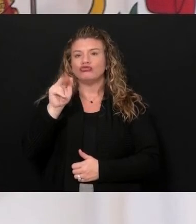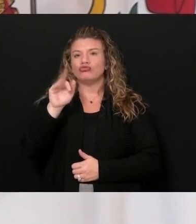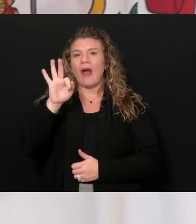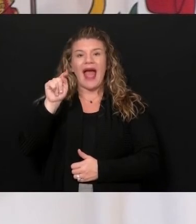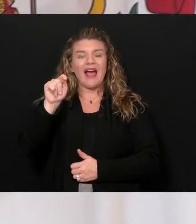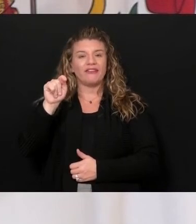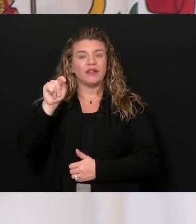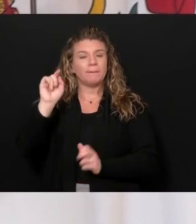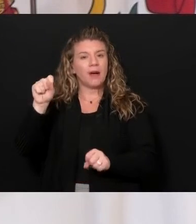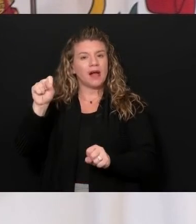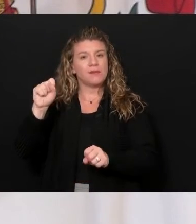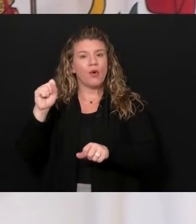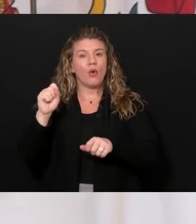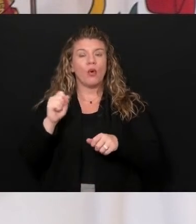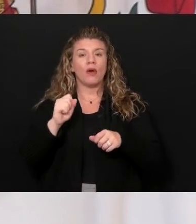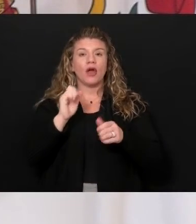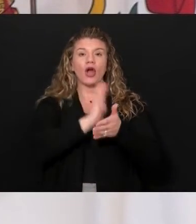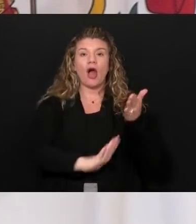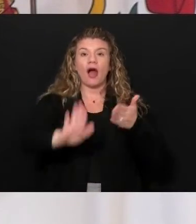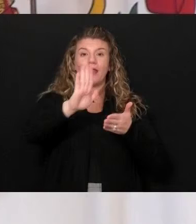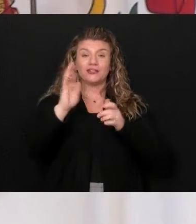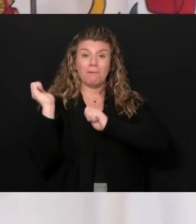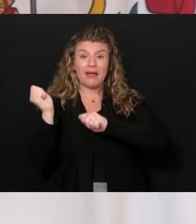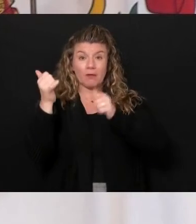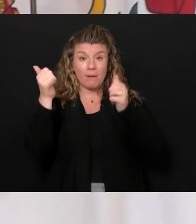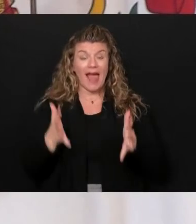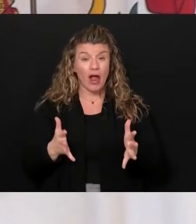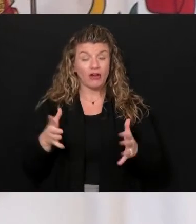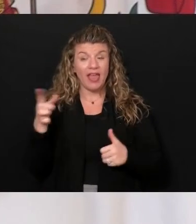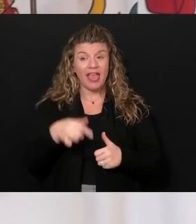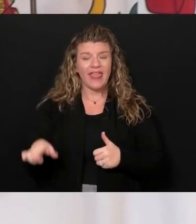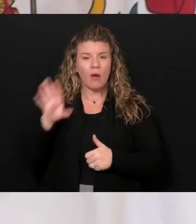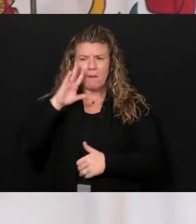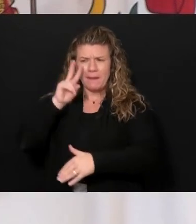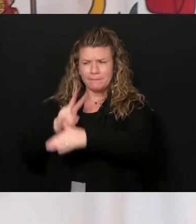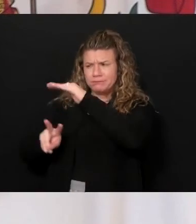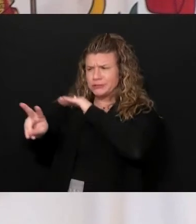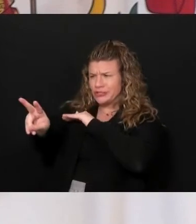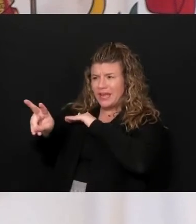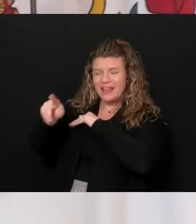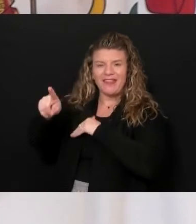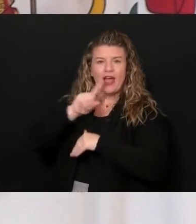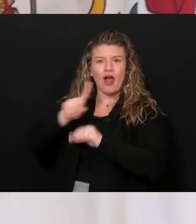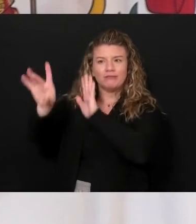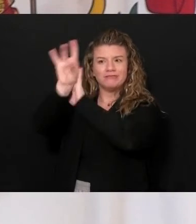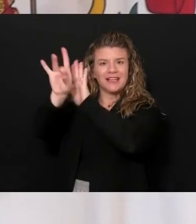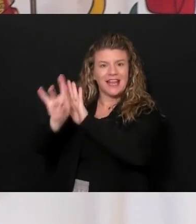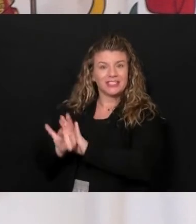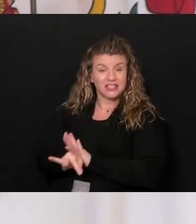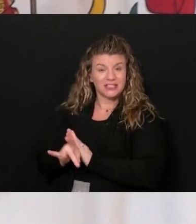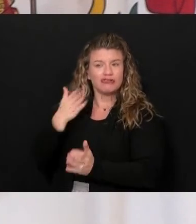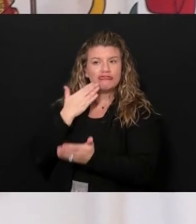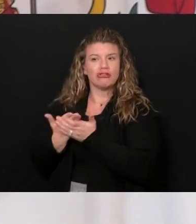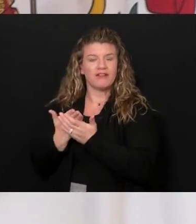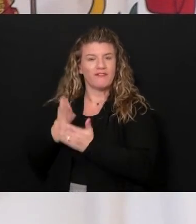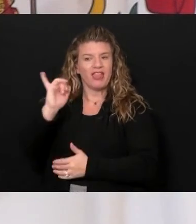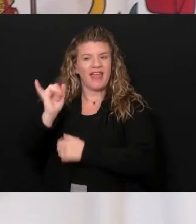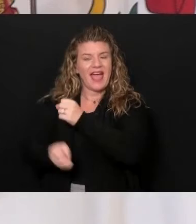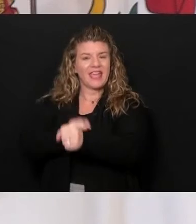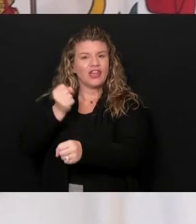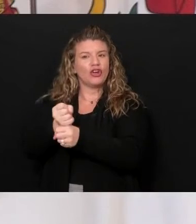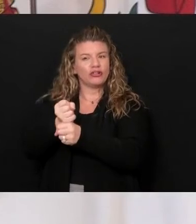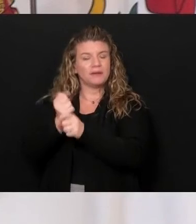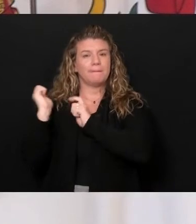draft-eligible collegiate players projected as premium selections in that year's Major